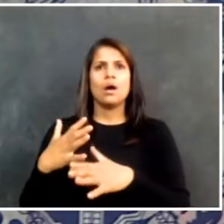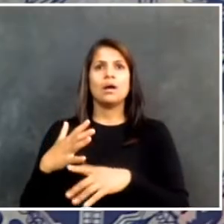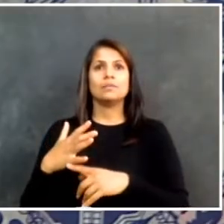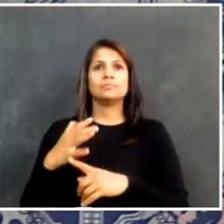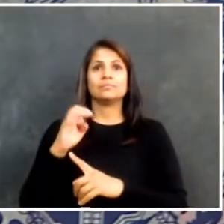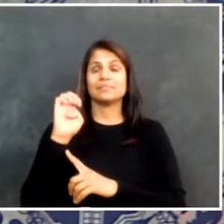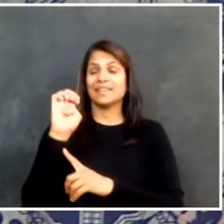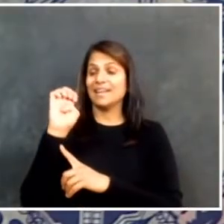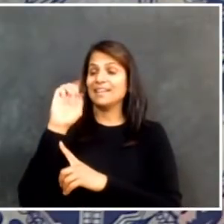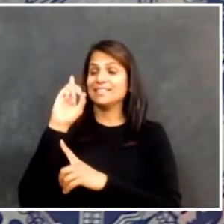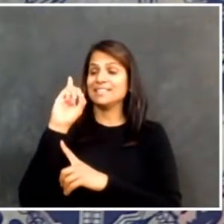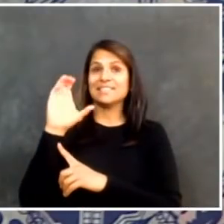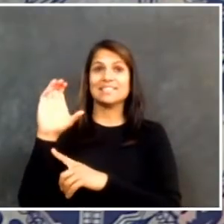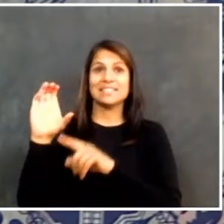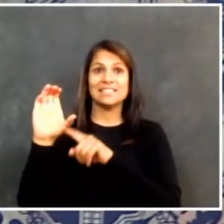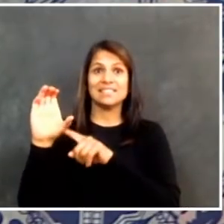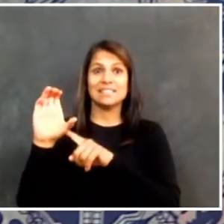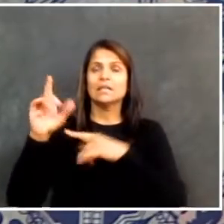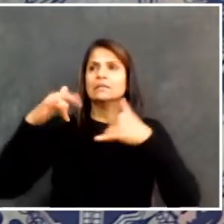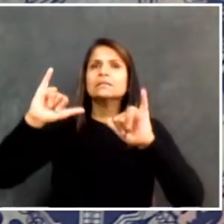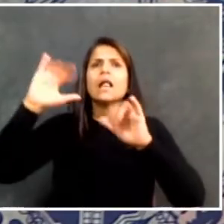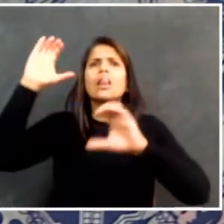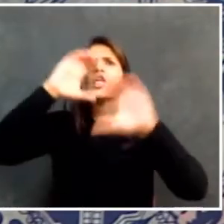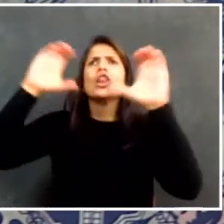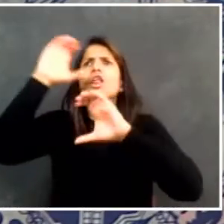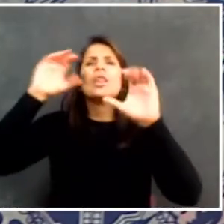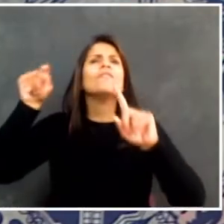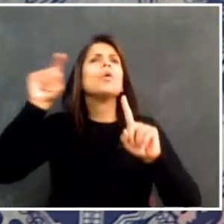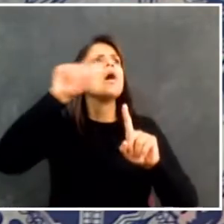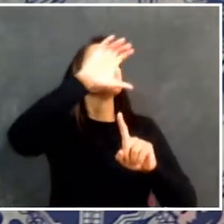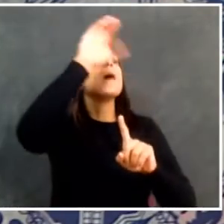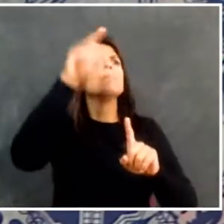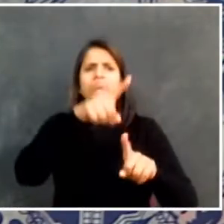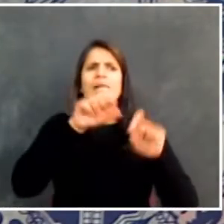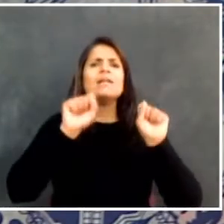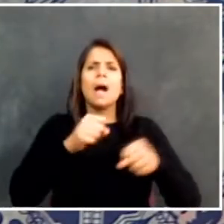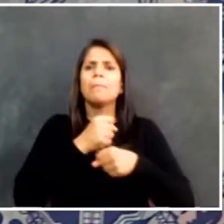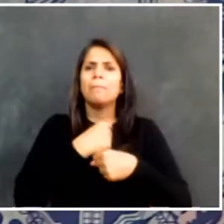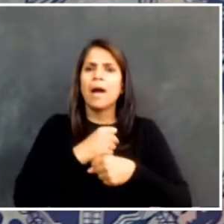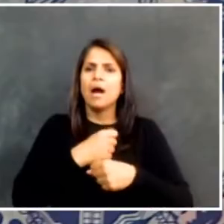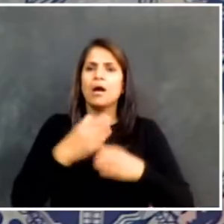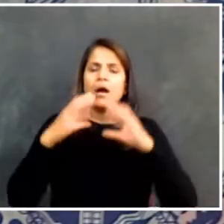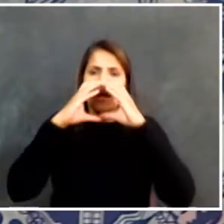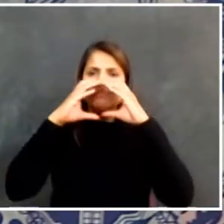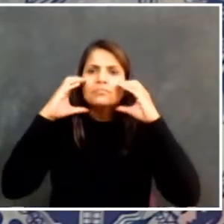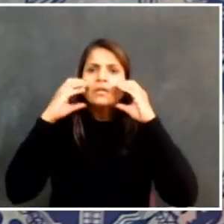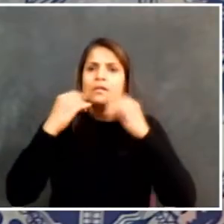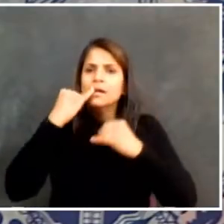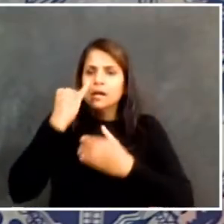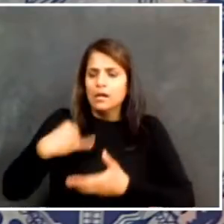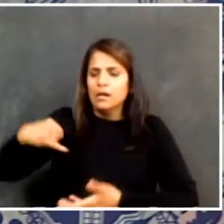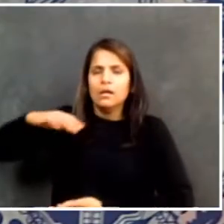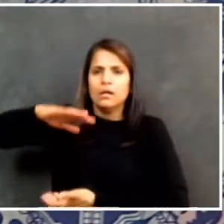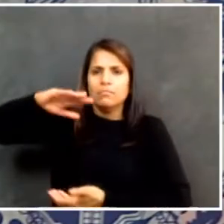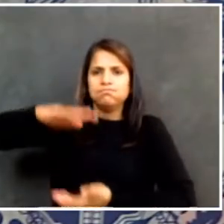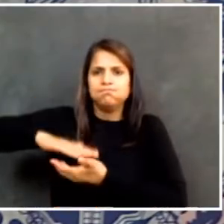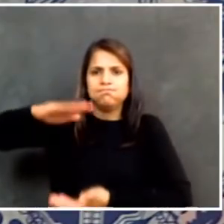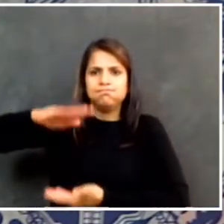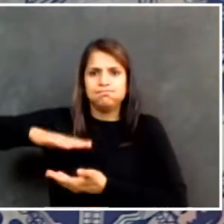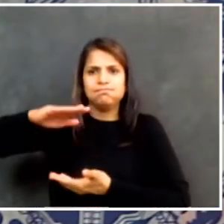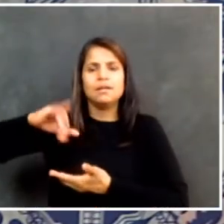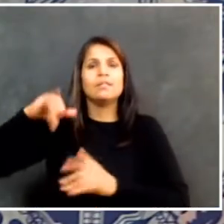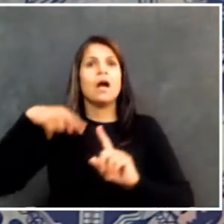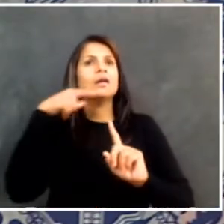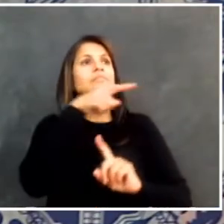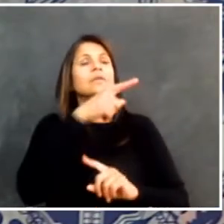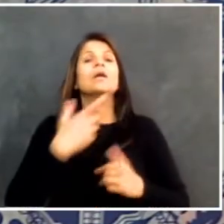better. We don't know where the future is going. We want to make sure that, God forbid, we were in a tough situation going forward, we had as